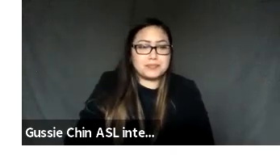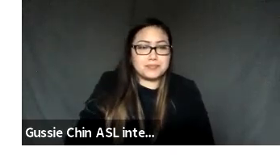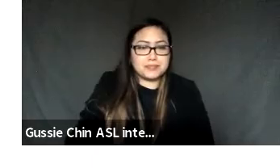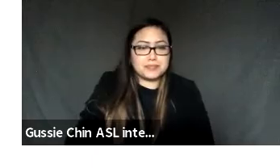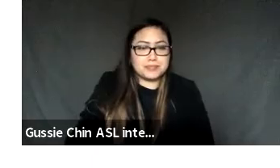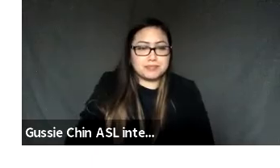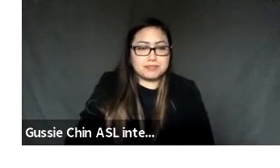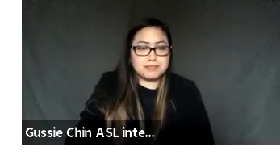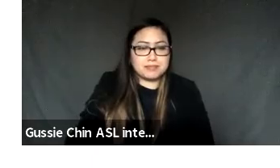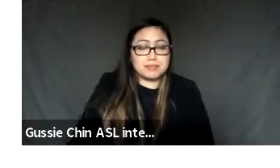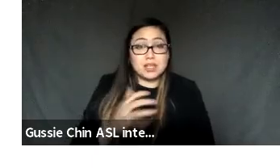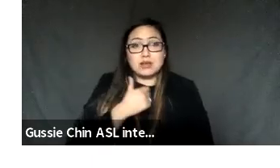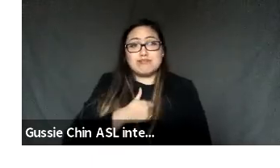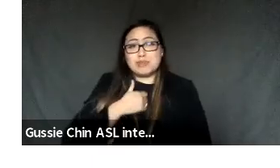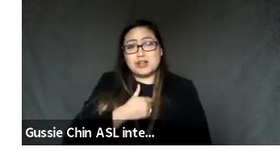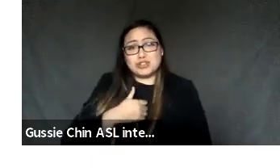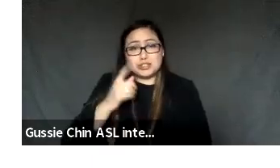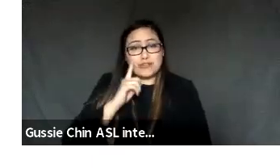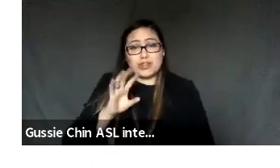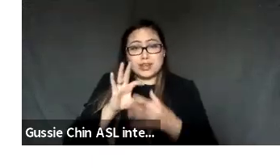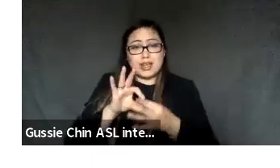I apologize for the connection problems I had.